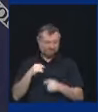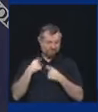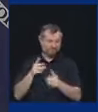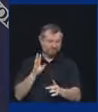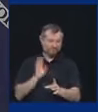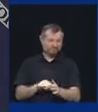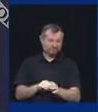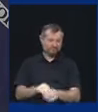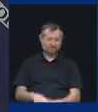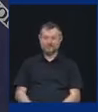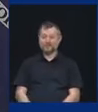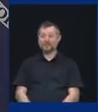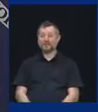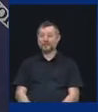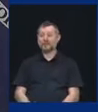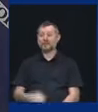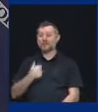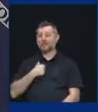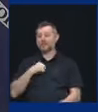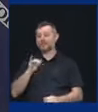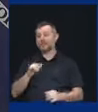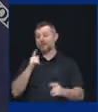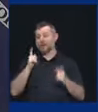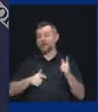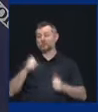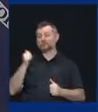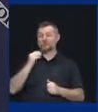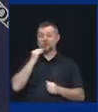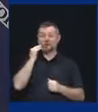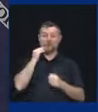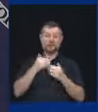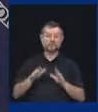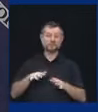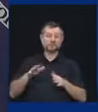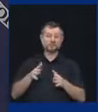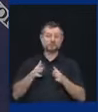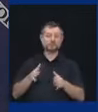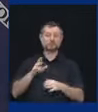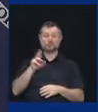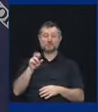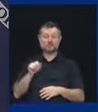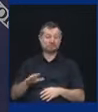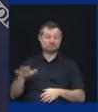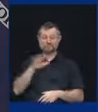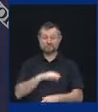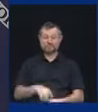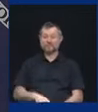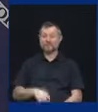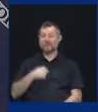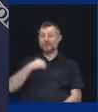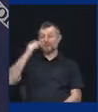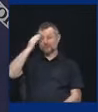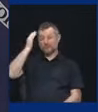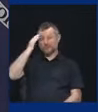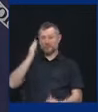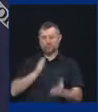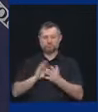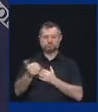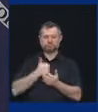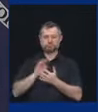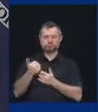26. I was the largest homeless provider for families in the nation. I know this practically. Homeless